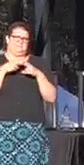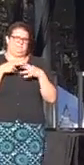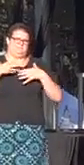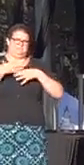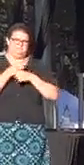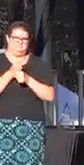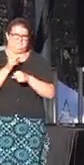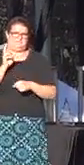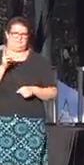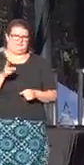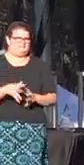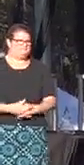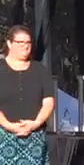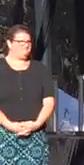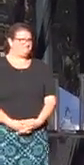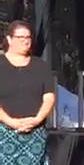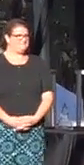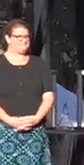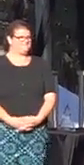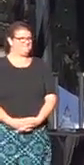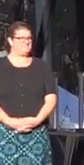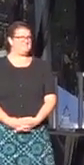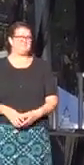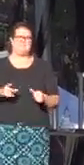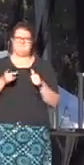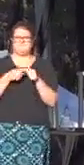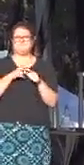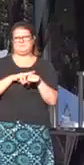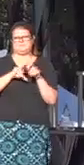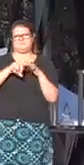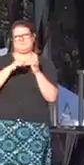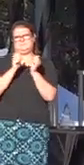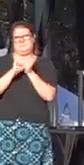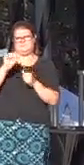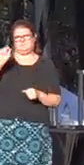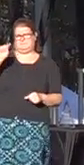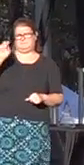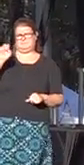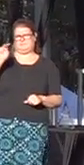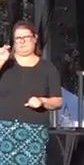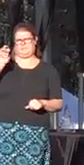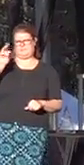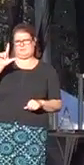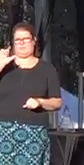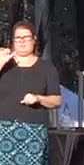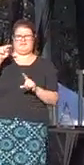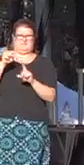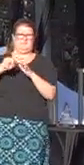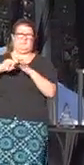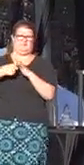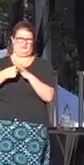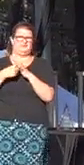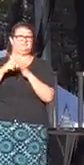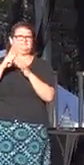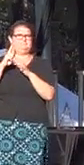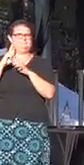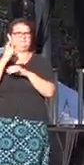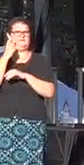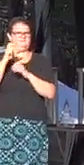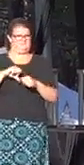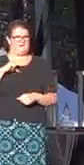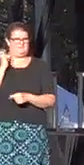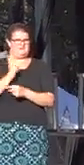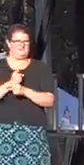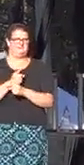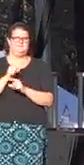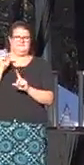abbreviated history. So, of course, we're gonna start with Stonewall. So it's usually considered the origin of Pride, right?